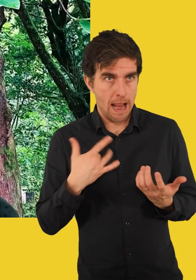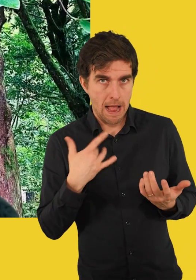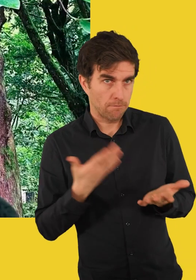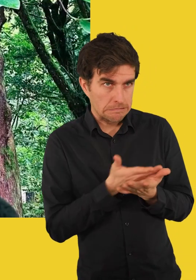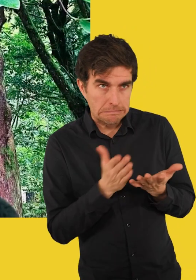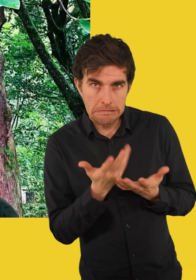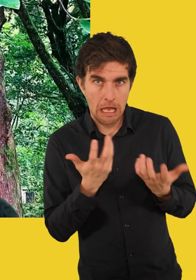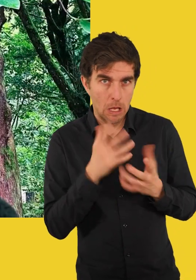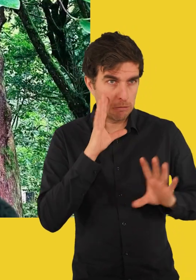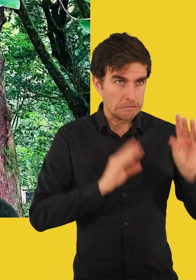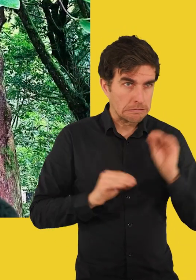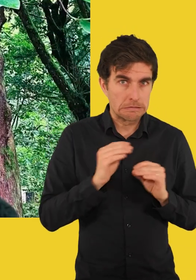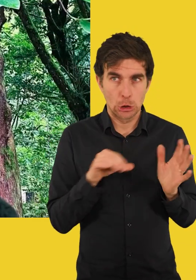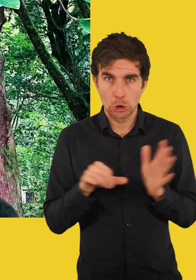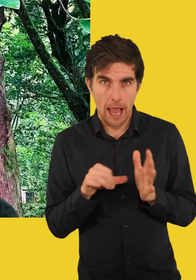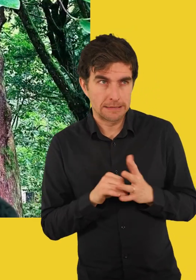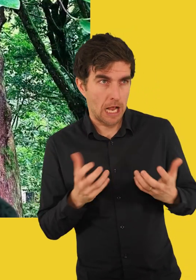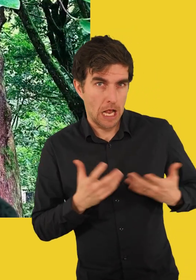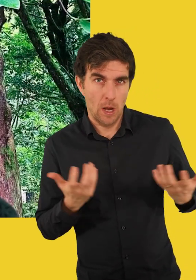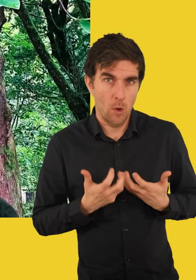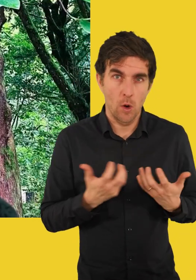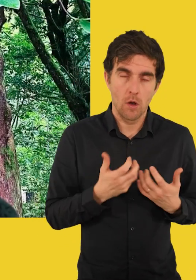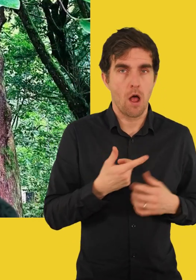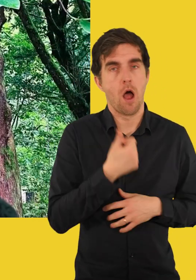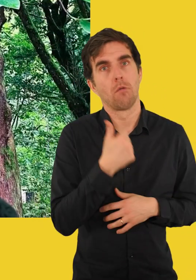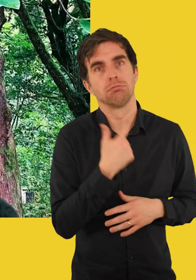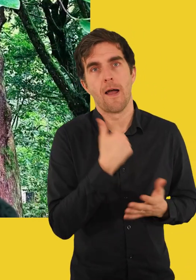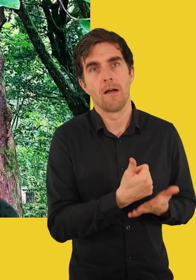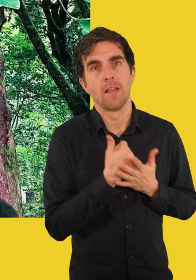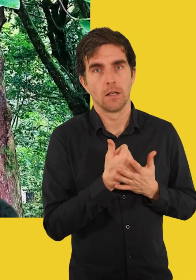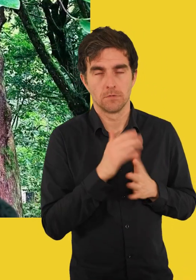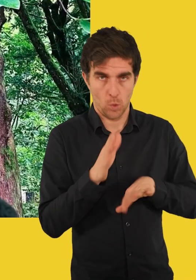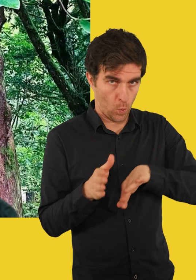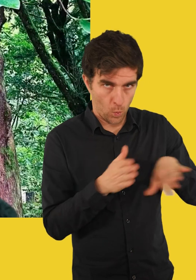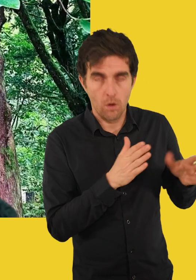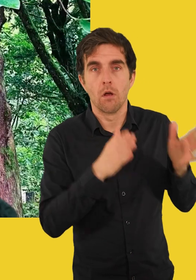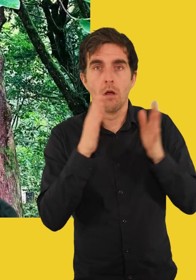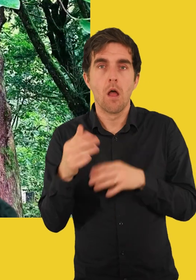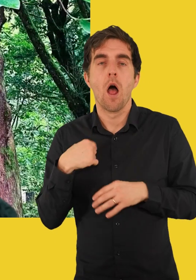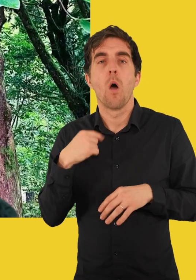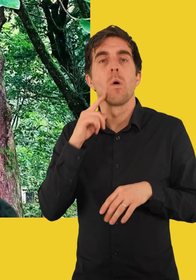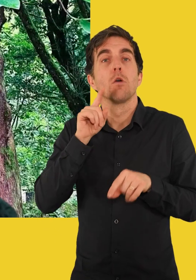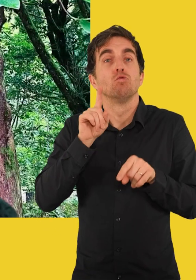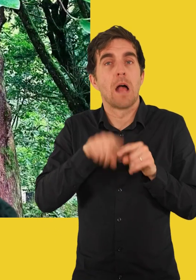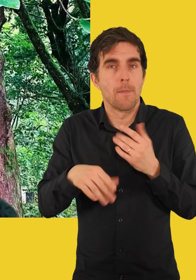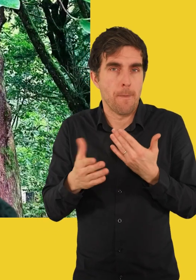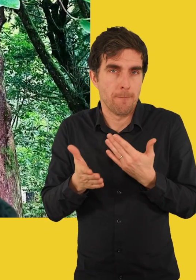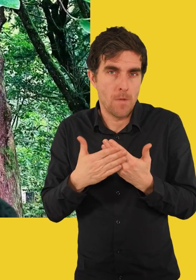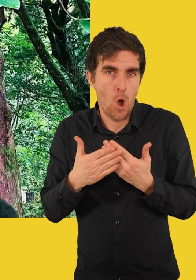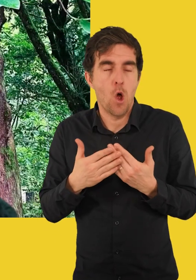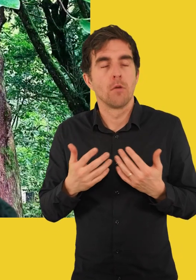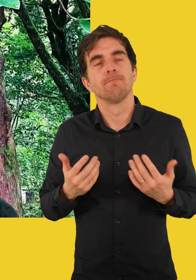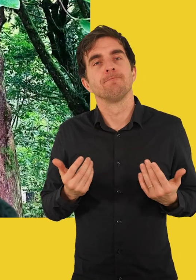turn out to be challenging. But also another thing that I do try to do more of is kind of